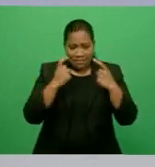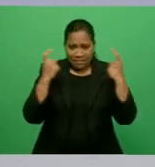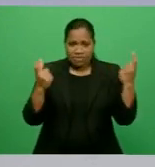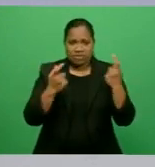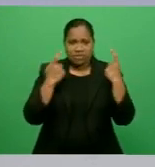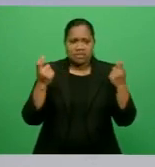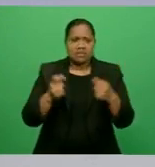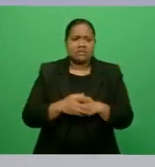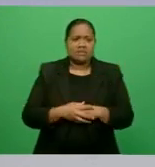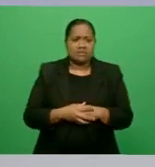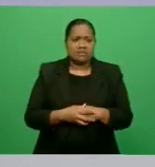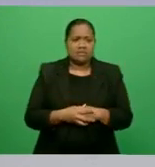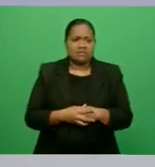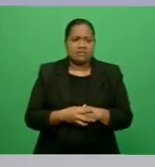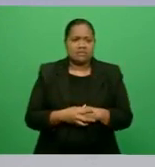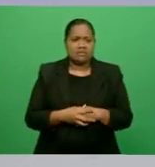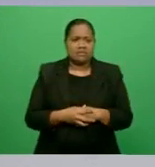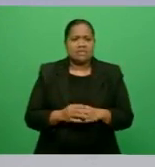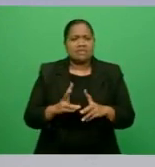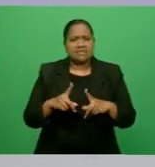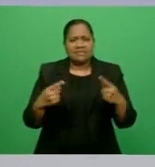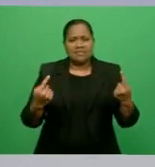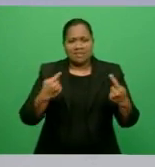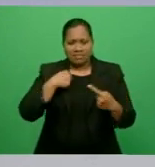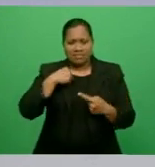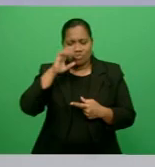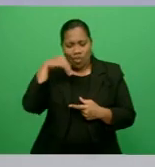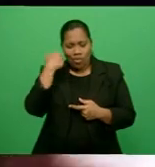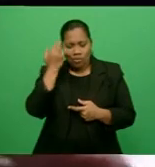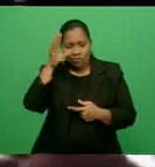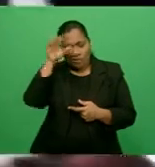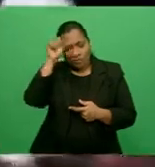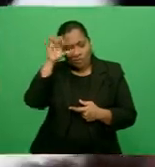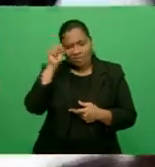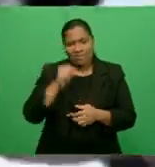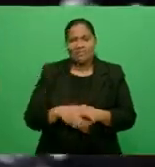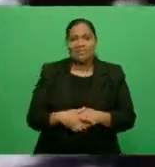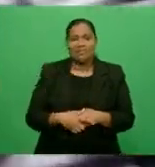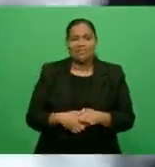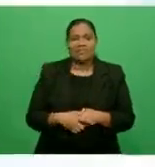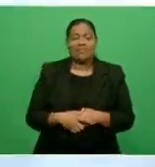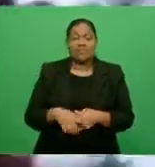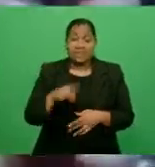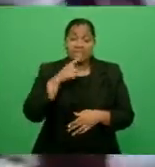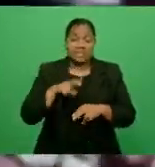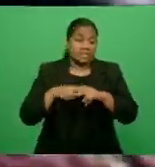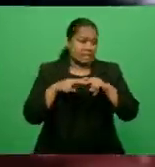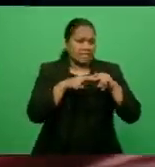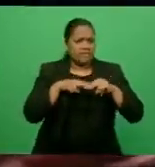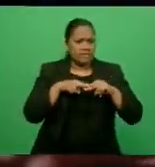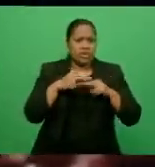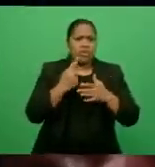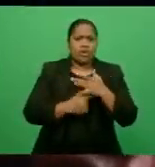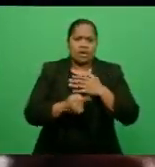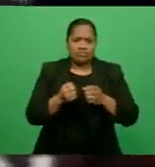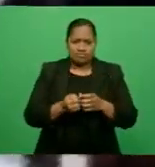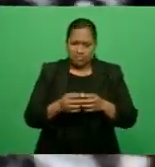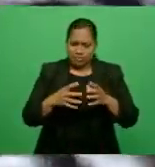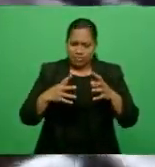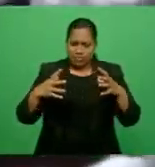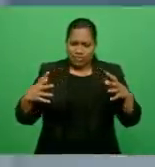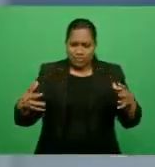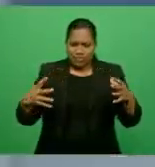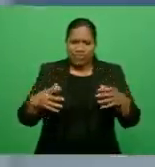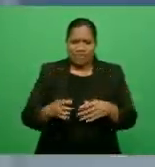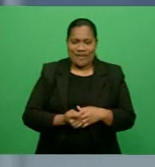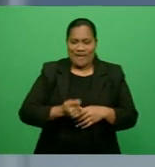was something that I cherish, till now. He says Fiji has grown significantly in post-independence